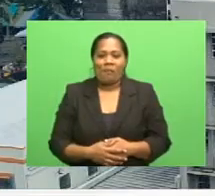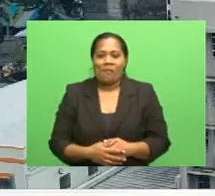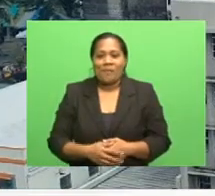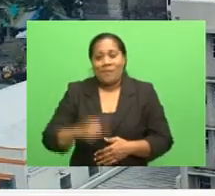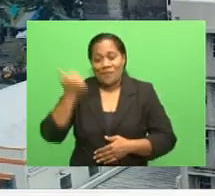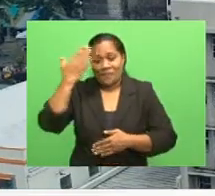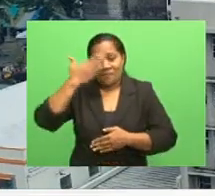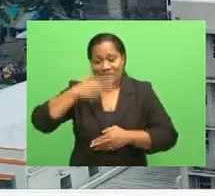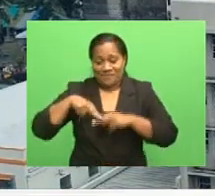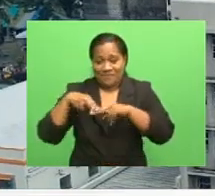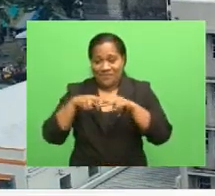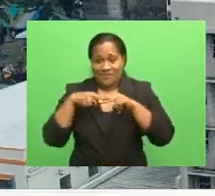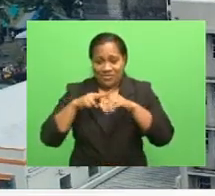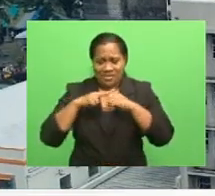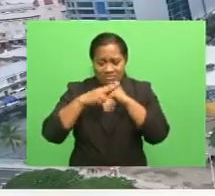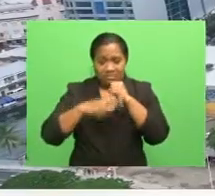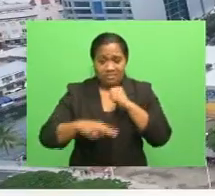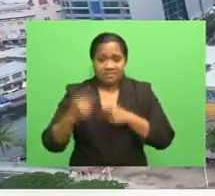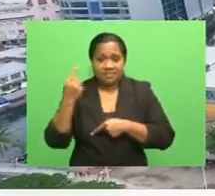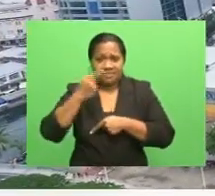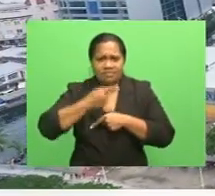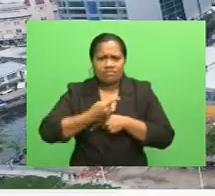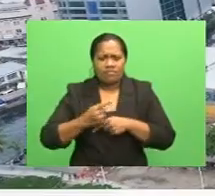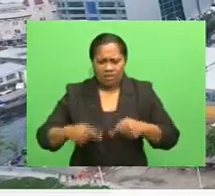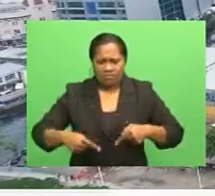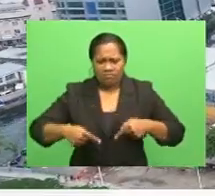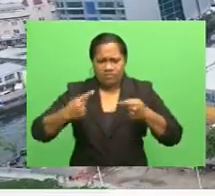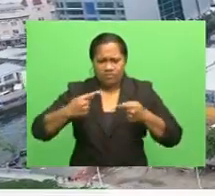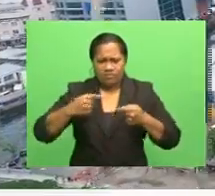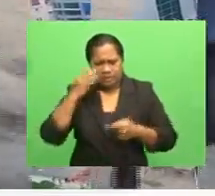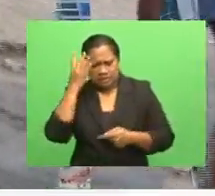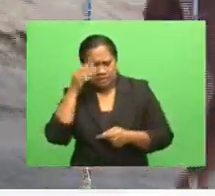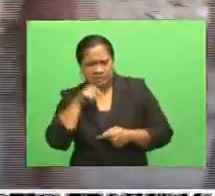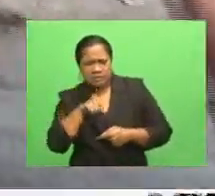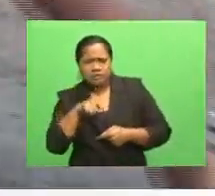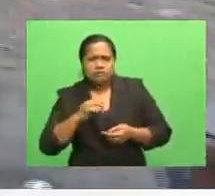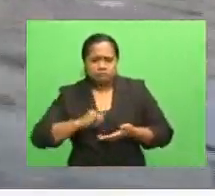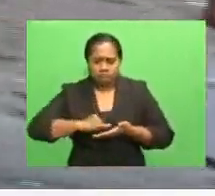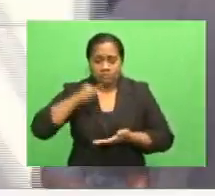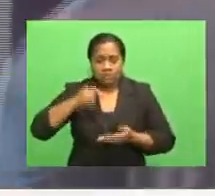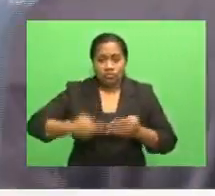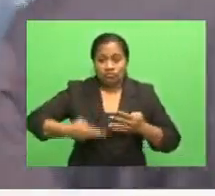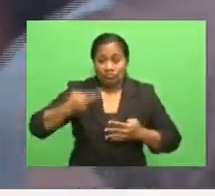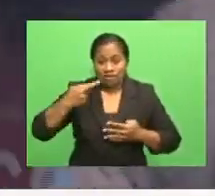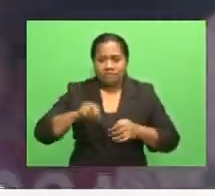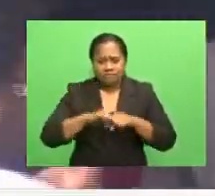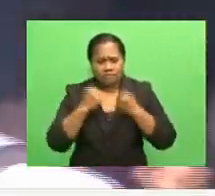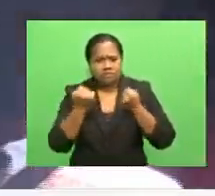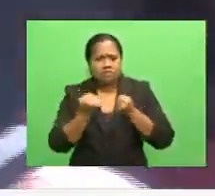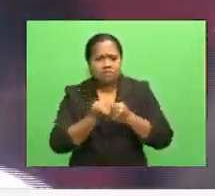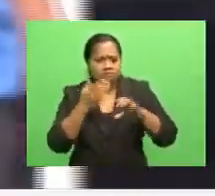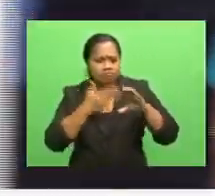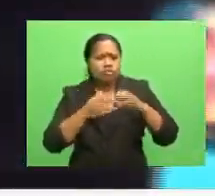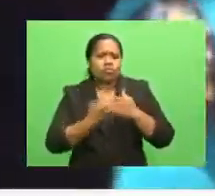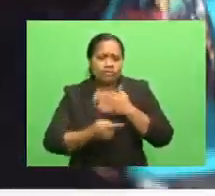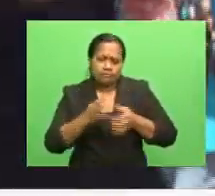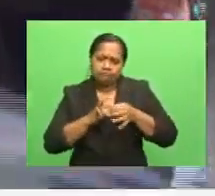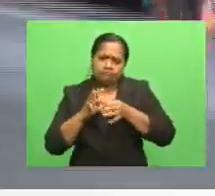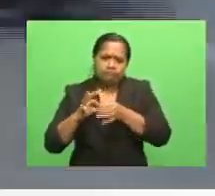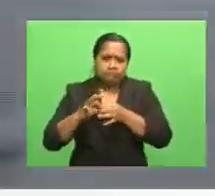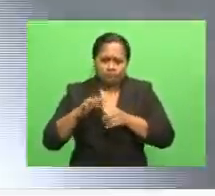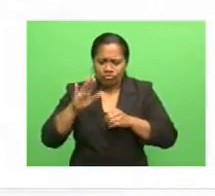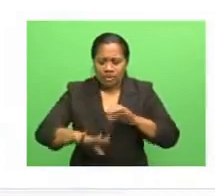Good evening, Fiji. In this bulletin, conflicting views on interest rates. Social media associated with child trafficking.